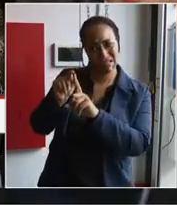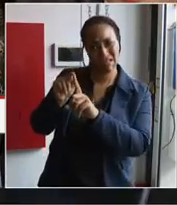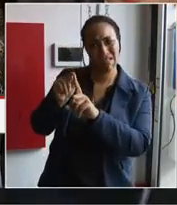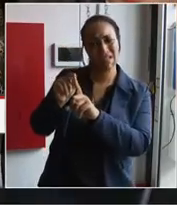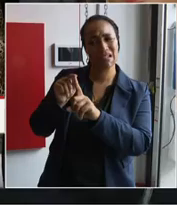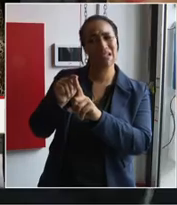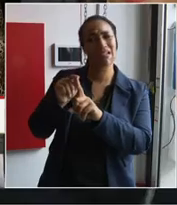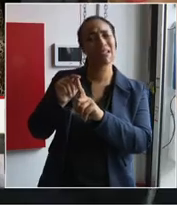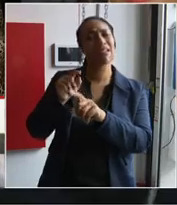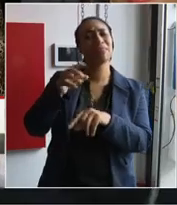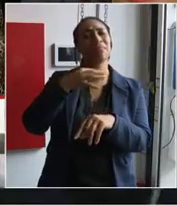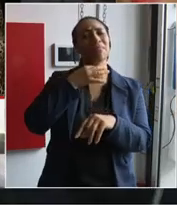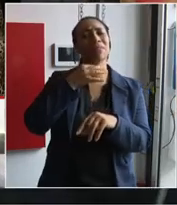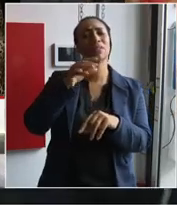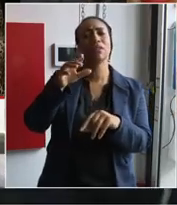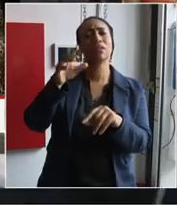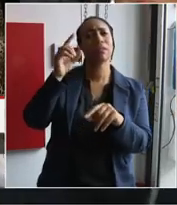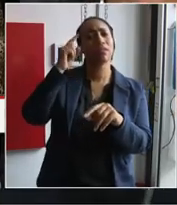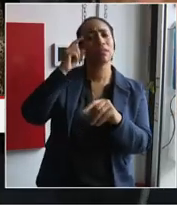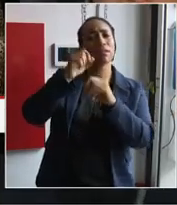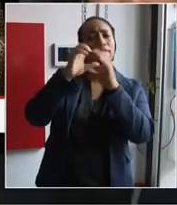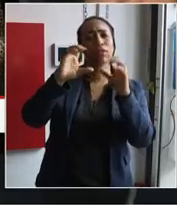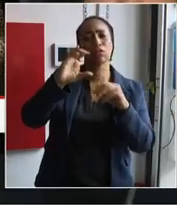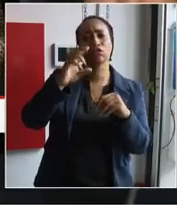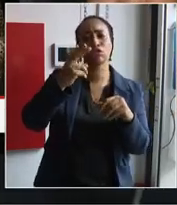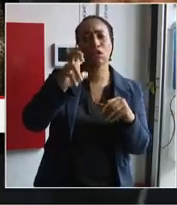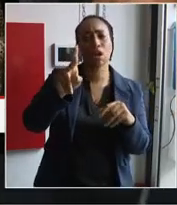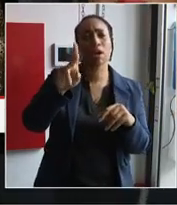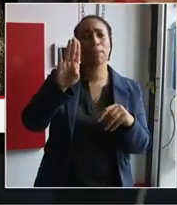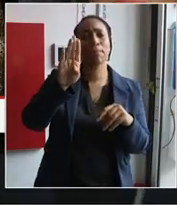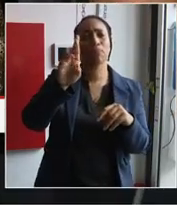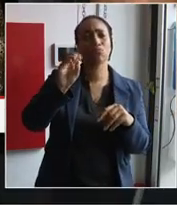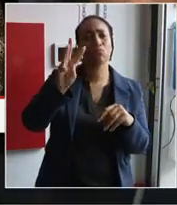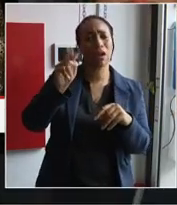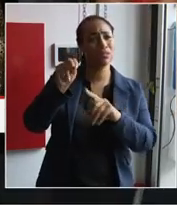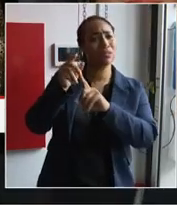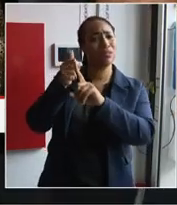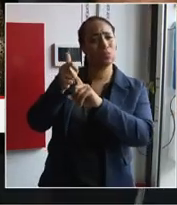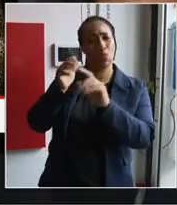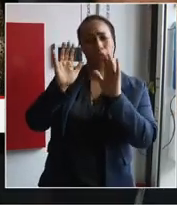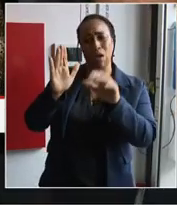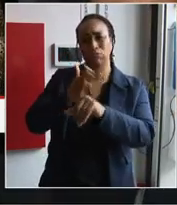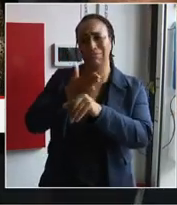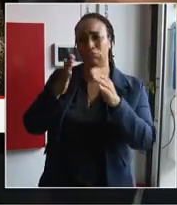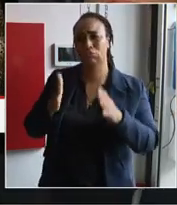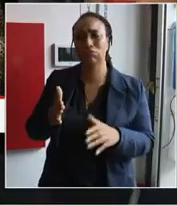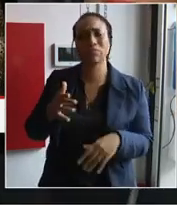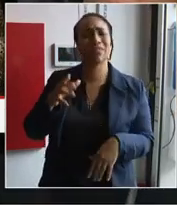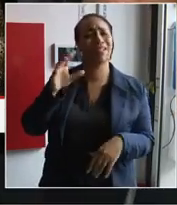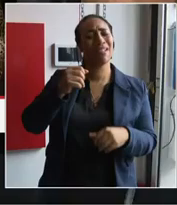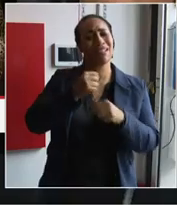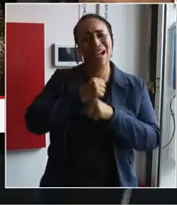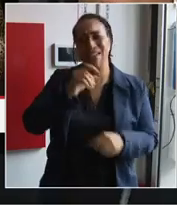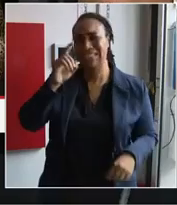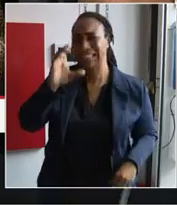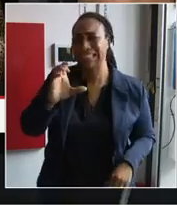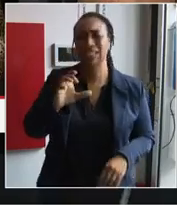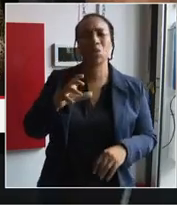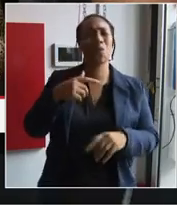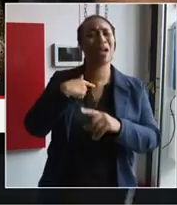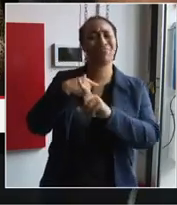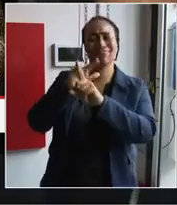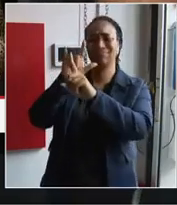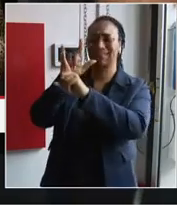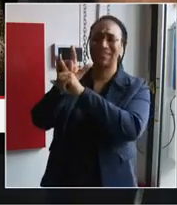would be remarkable. He was an incredible musician. He loved DC. DC loved him back and really put his heart